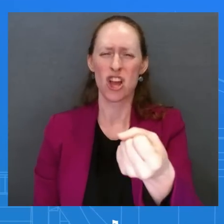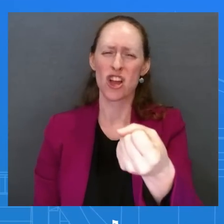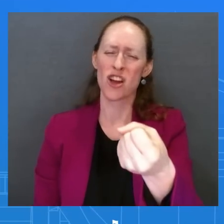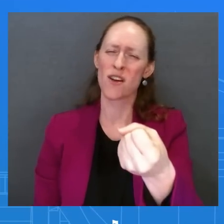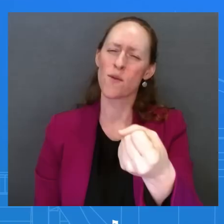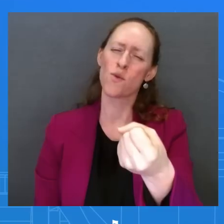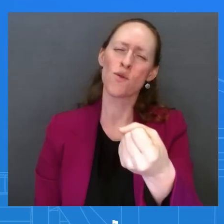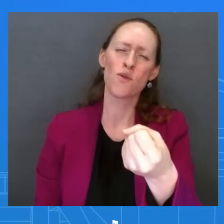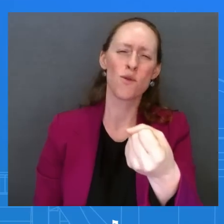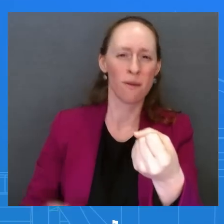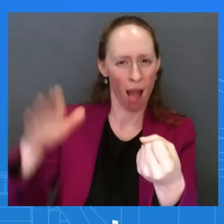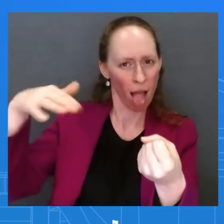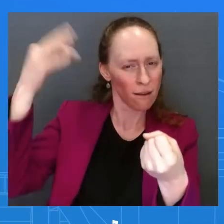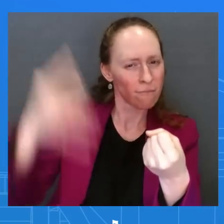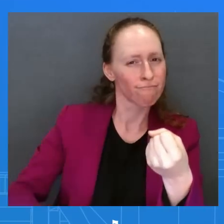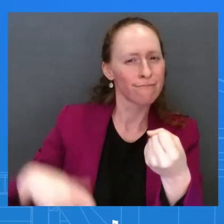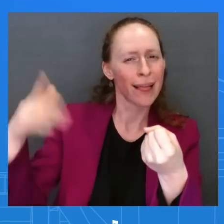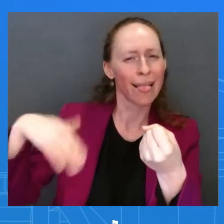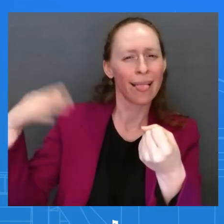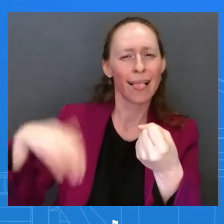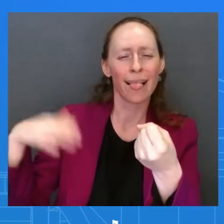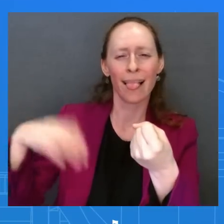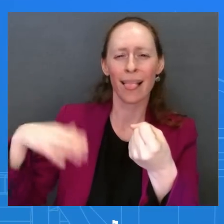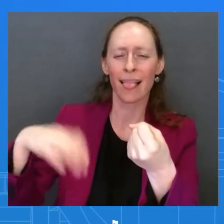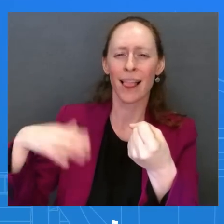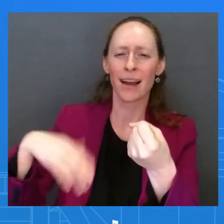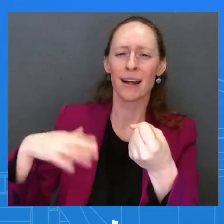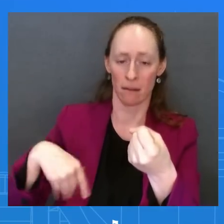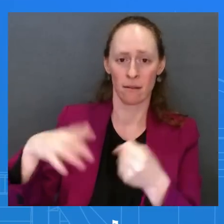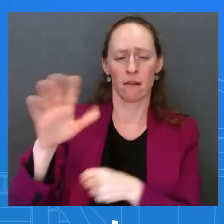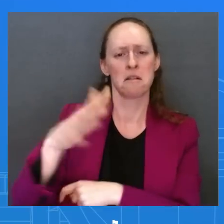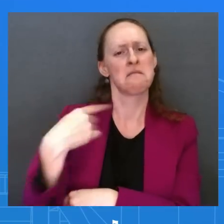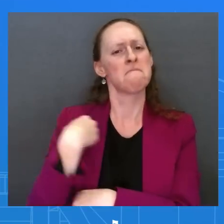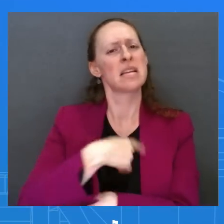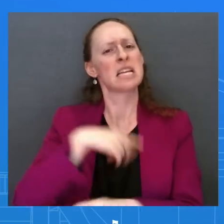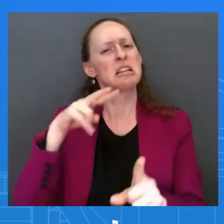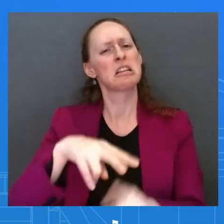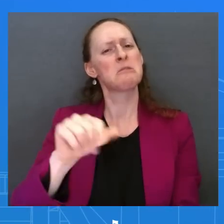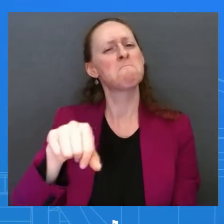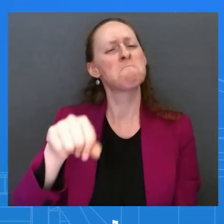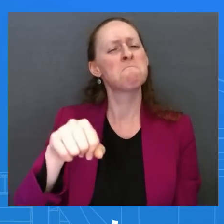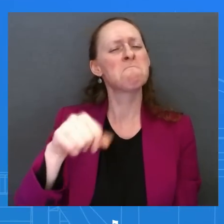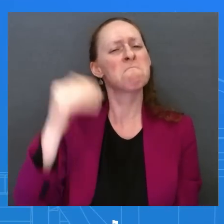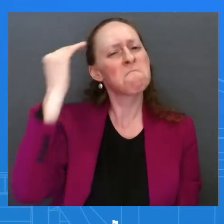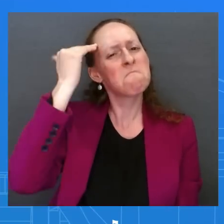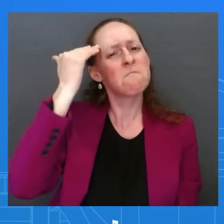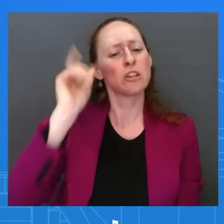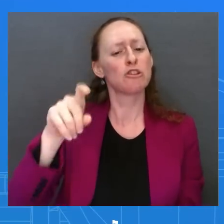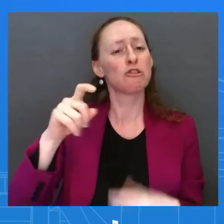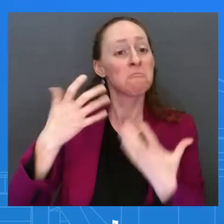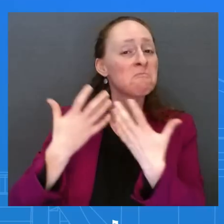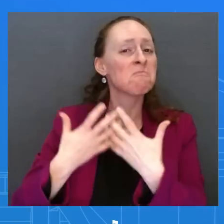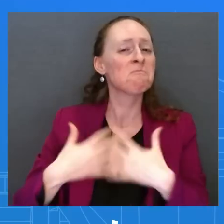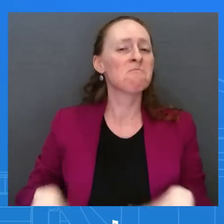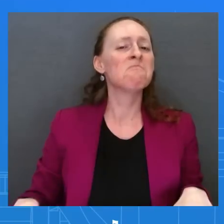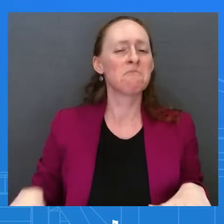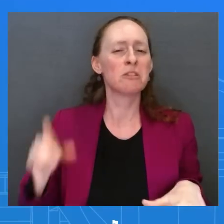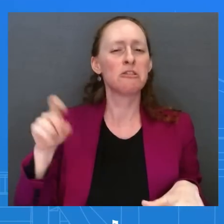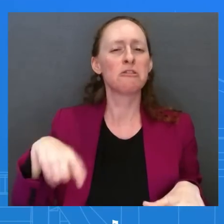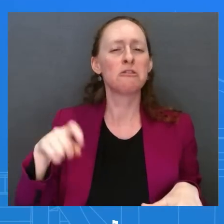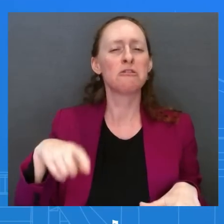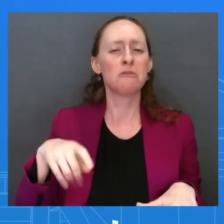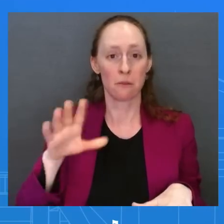that the law is on our side here. And so certainly not going to get ahead of what is going to happen and what the Supreme